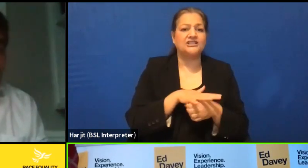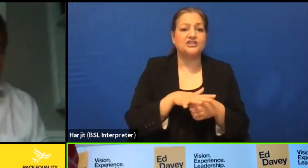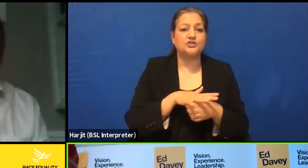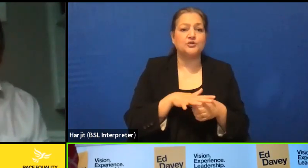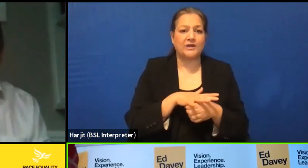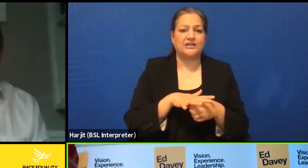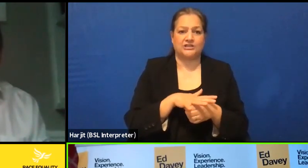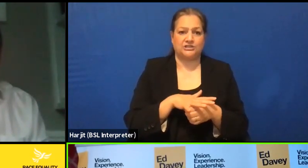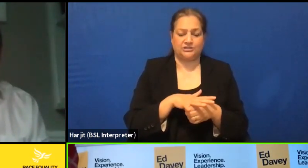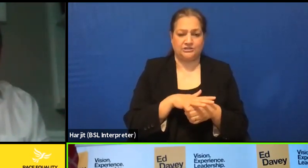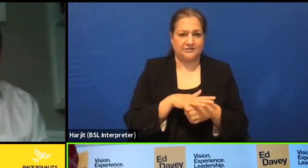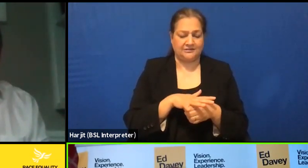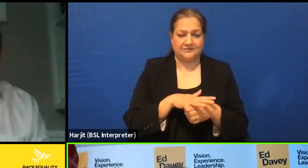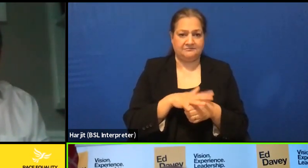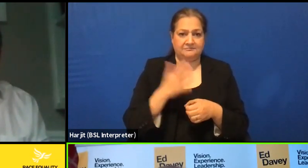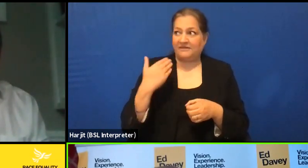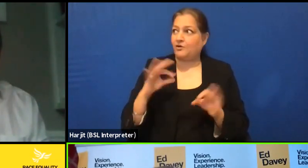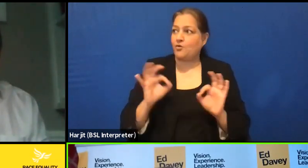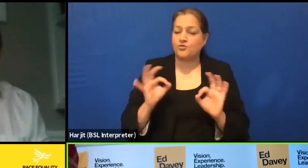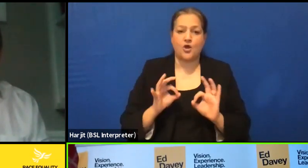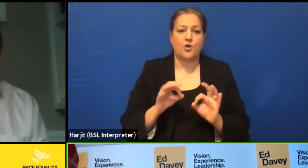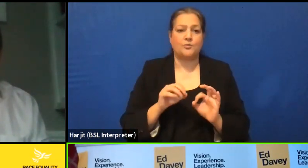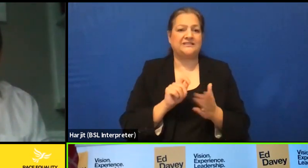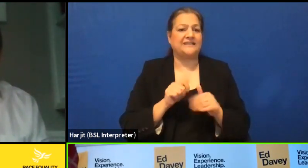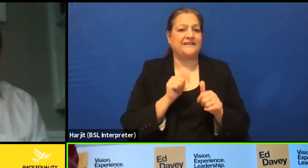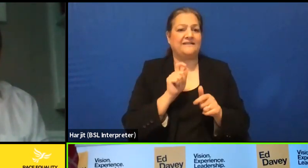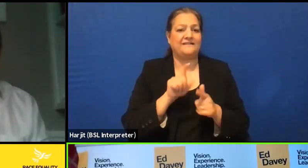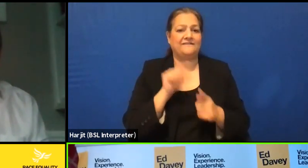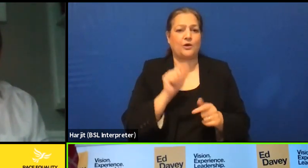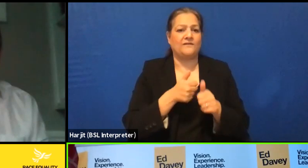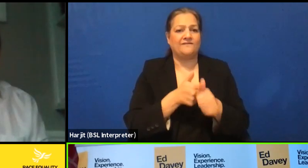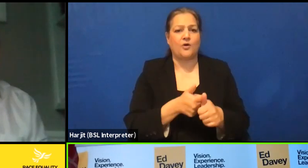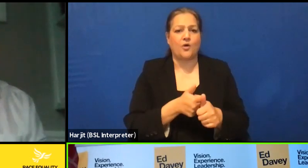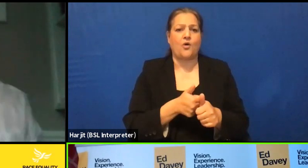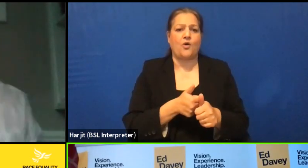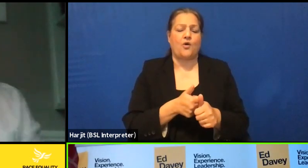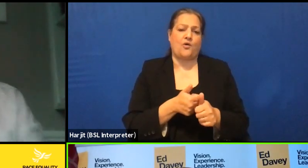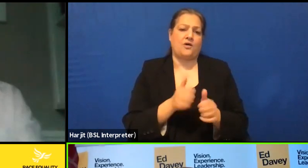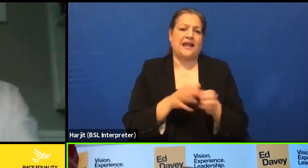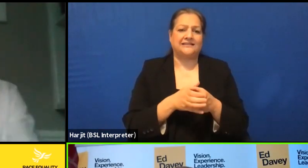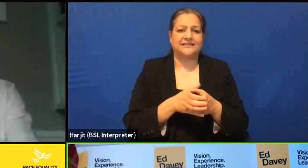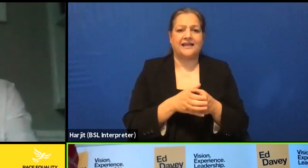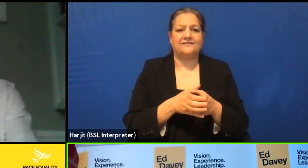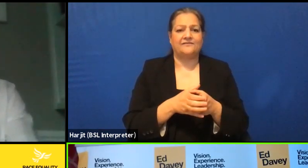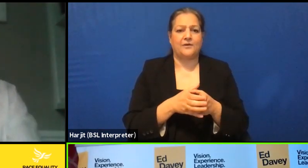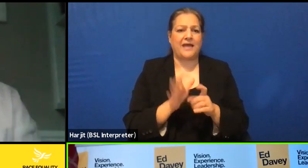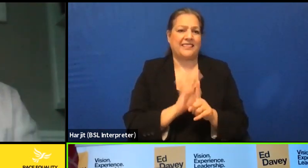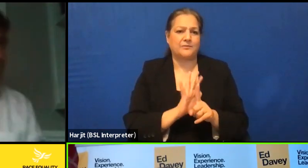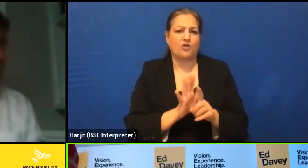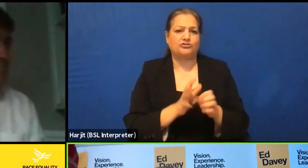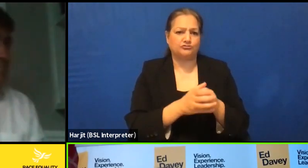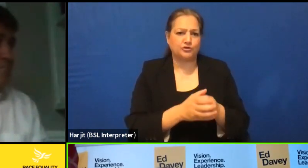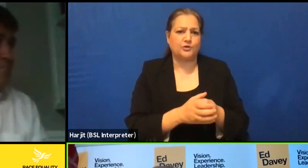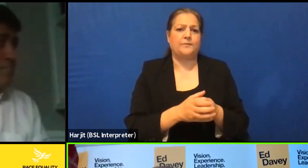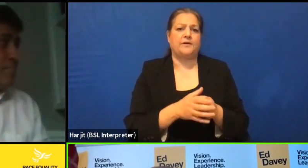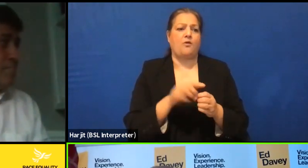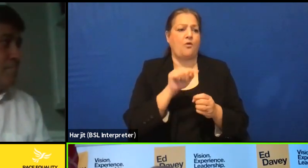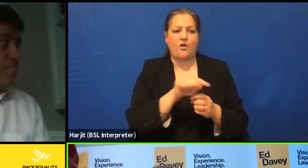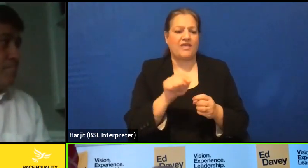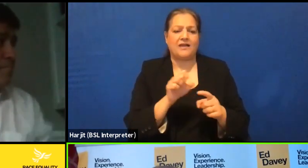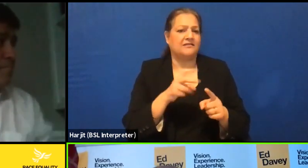voting for a candidate from a Black, Asian, ethnic minority group, and the particular minority in that area didn't get a